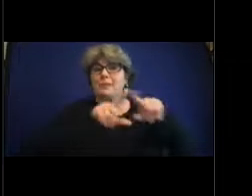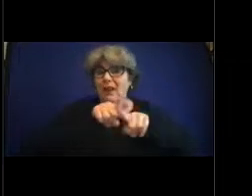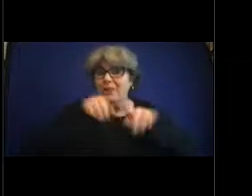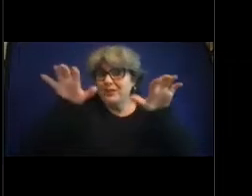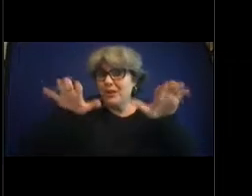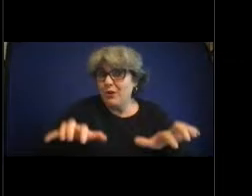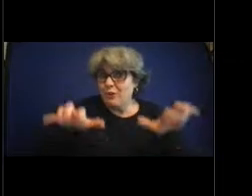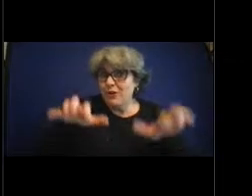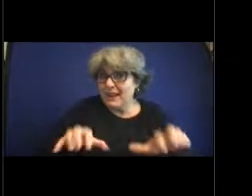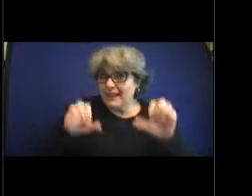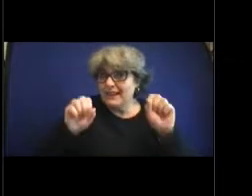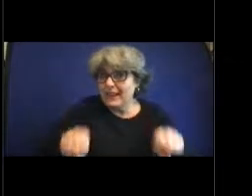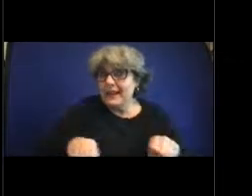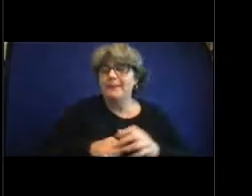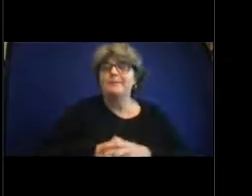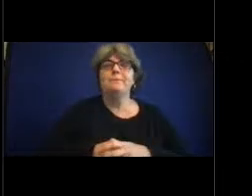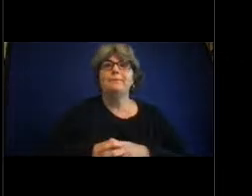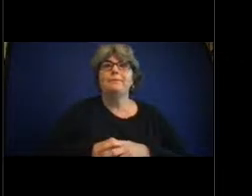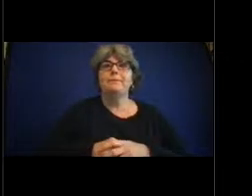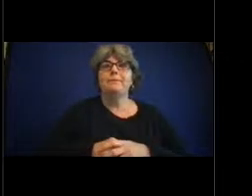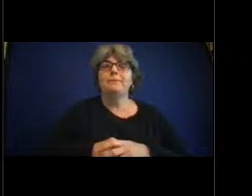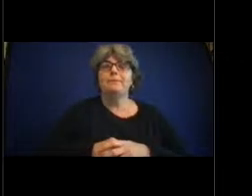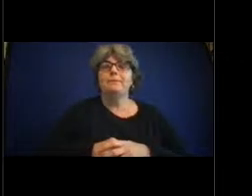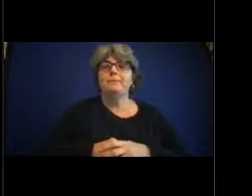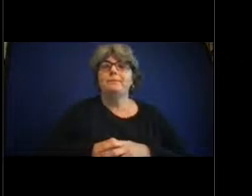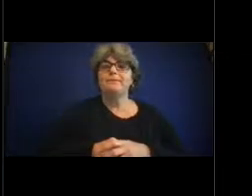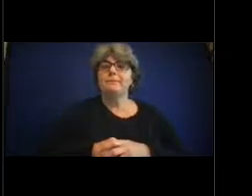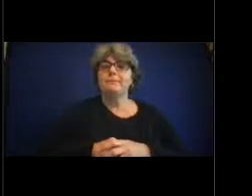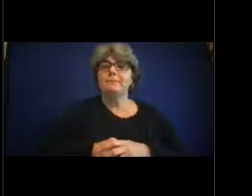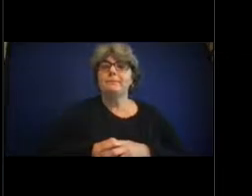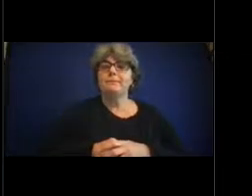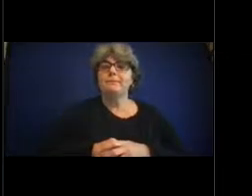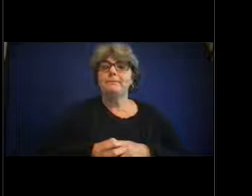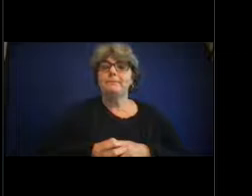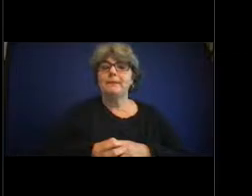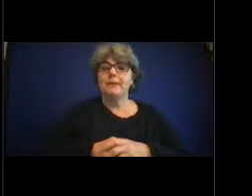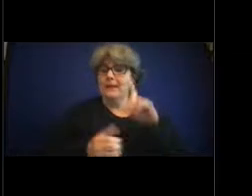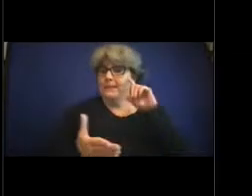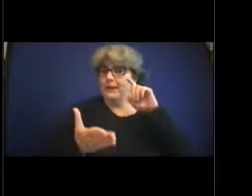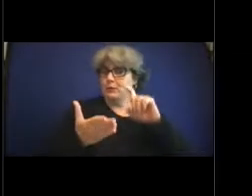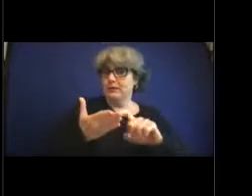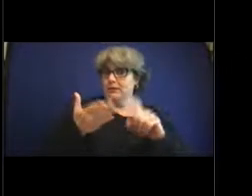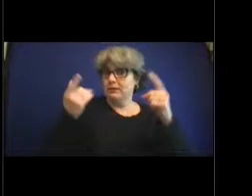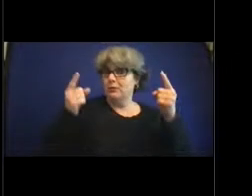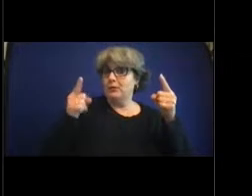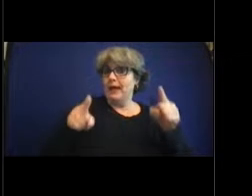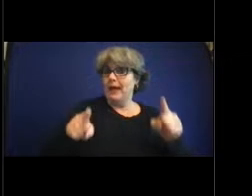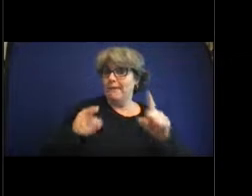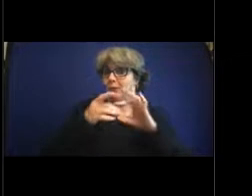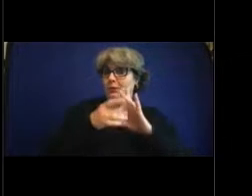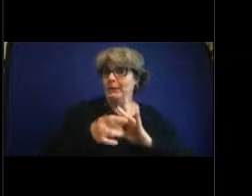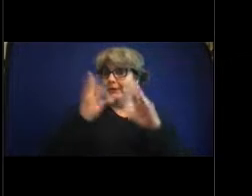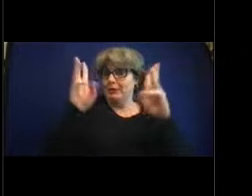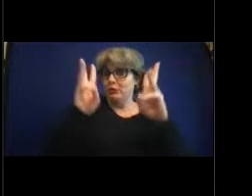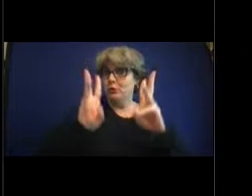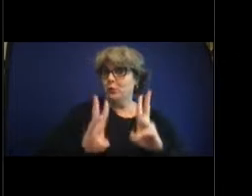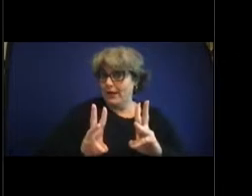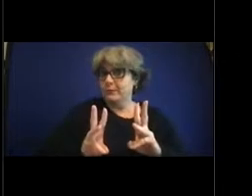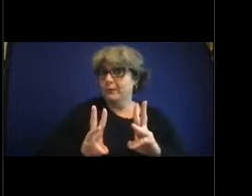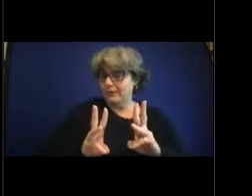patterns as well. So there's been a lot of research that shows that can happen as well. So that's some of the change that we see that goes on from our side, even in the